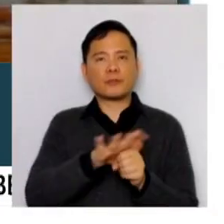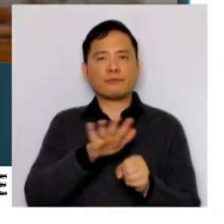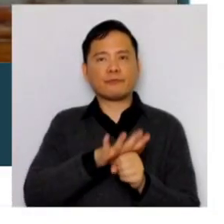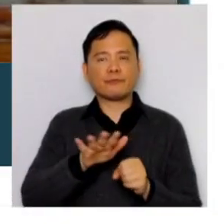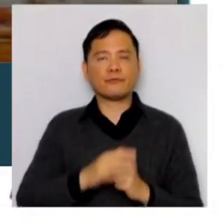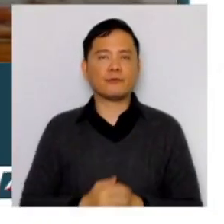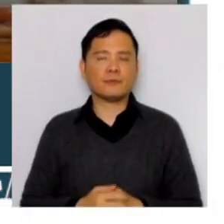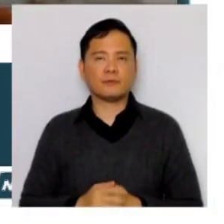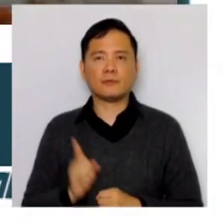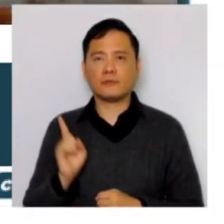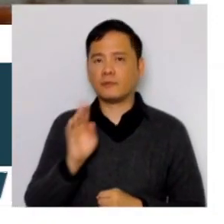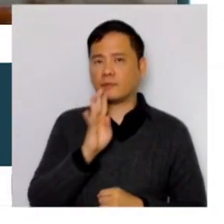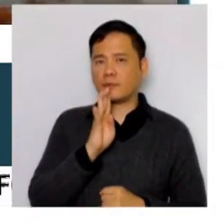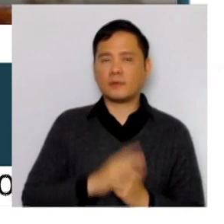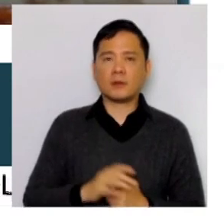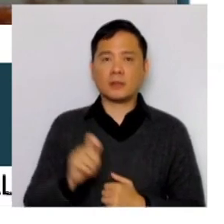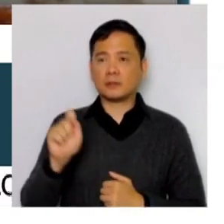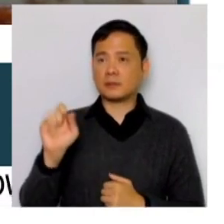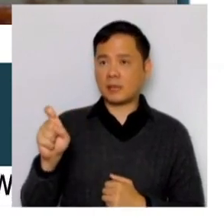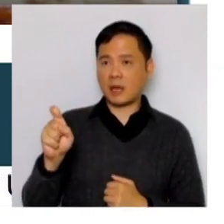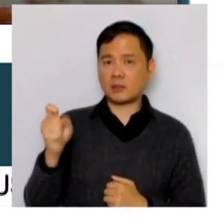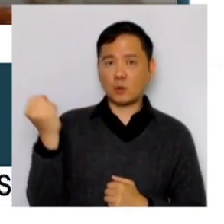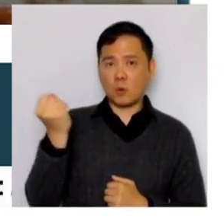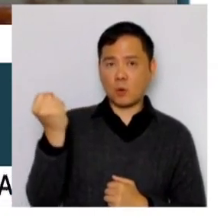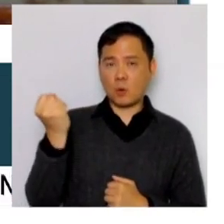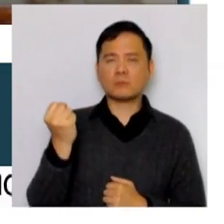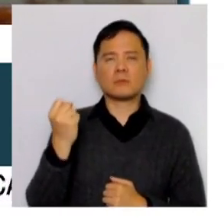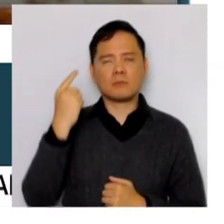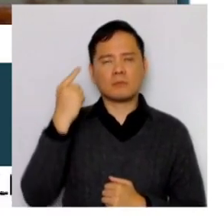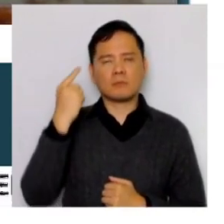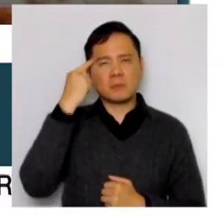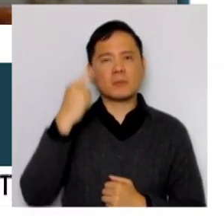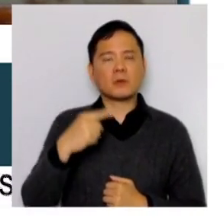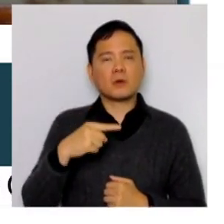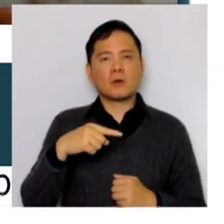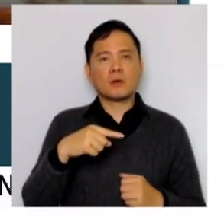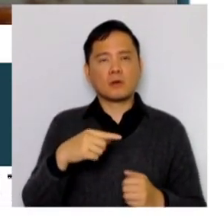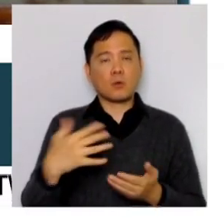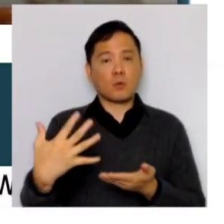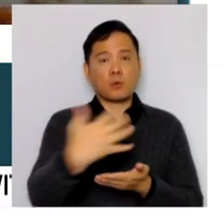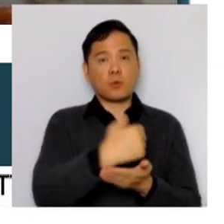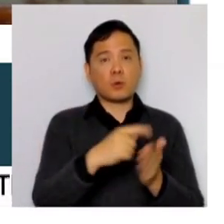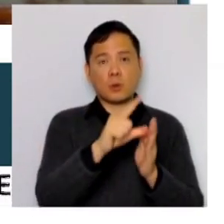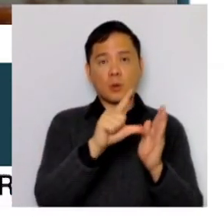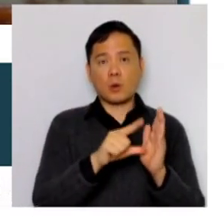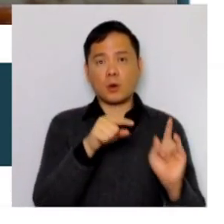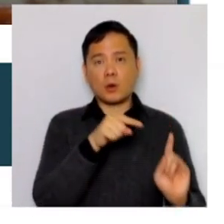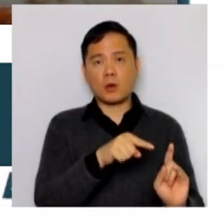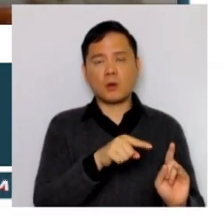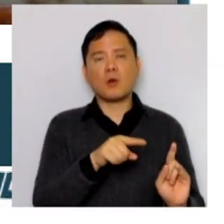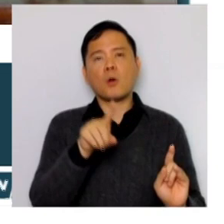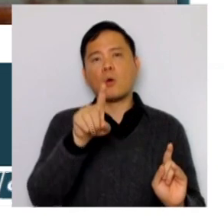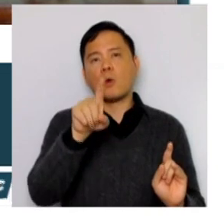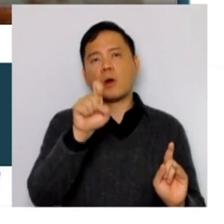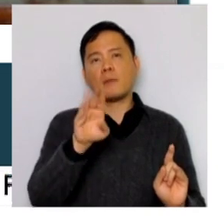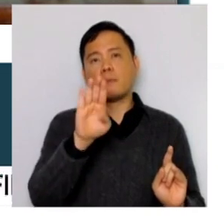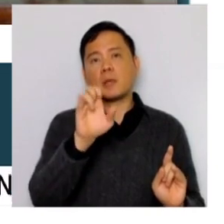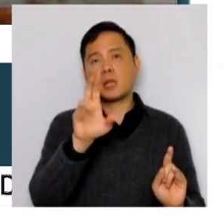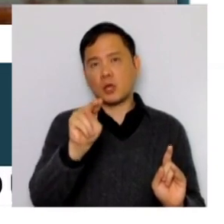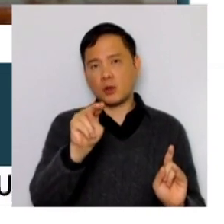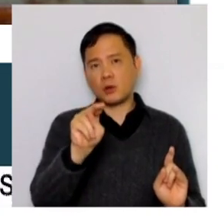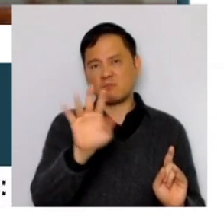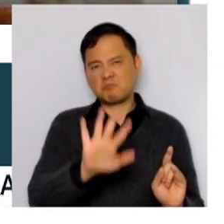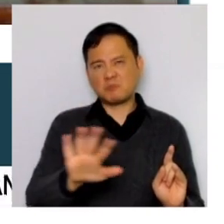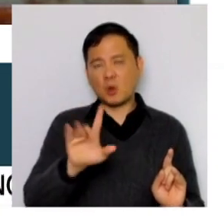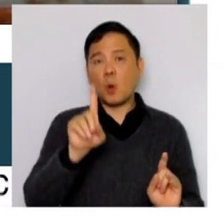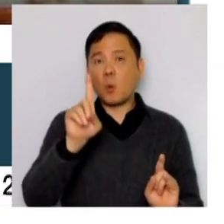On the tax cut, I understand that the revenue loss is approximately 100 billion. That's a big